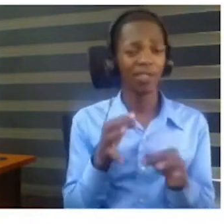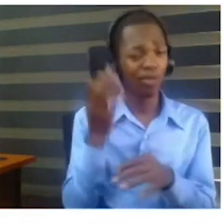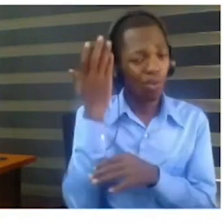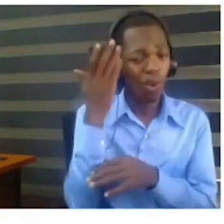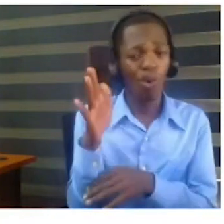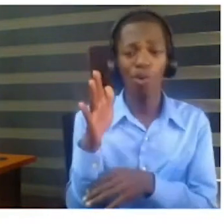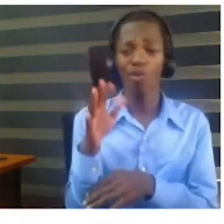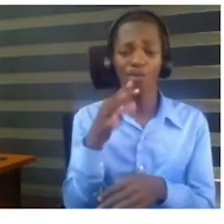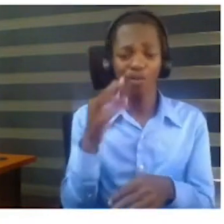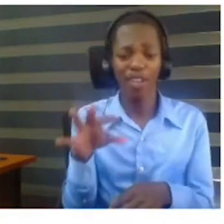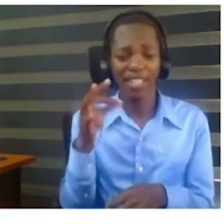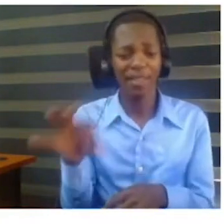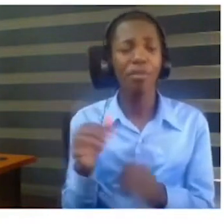food.